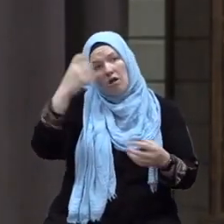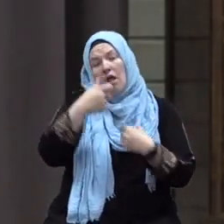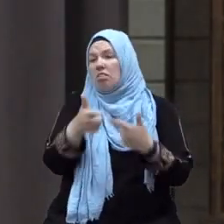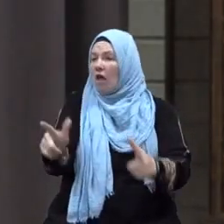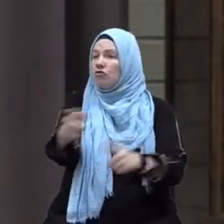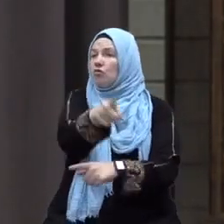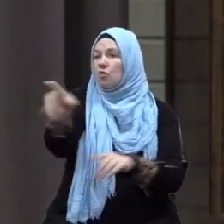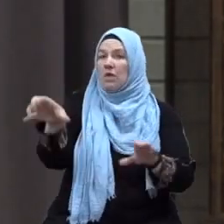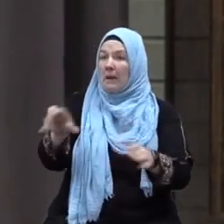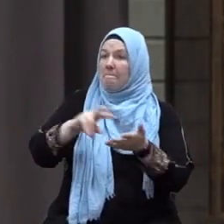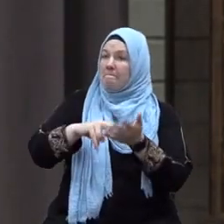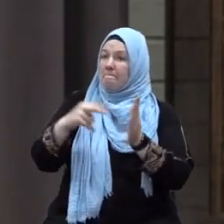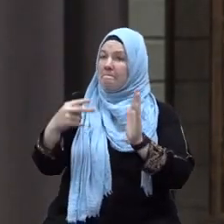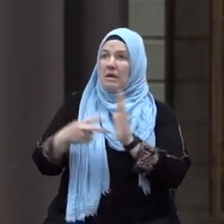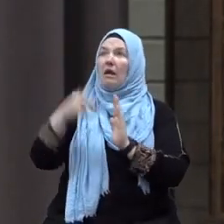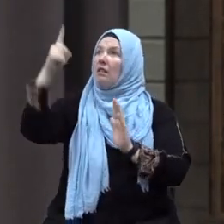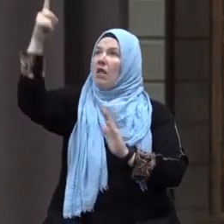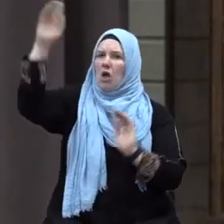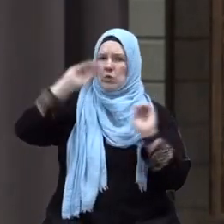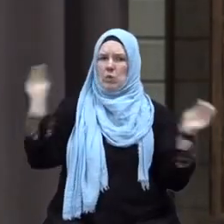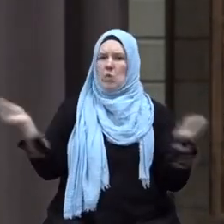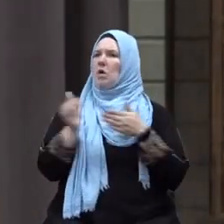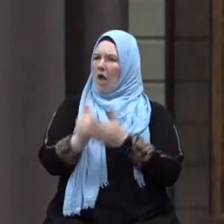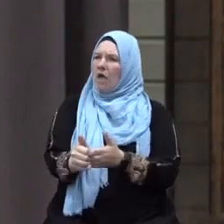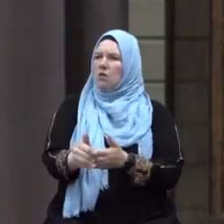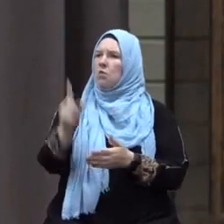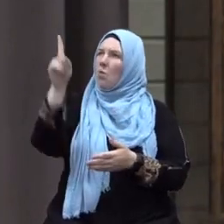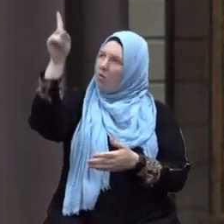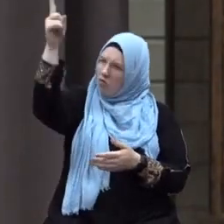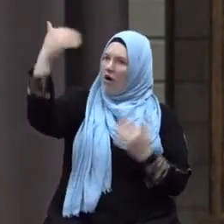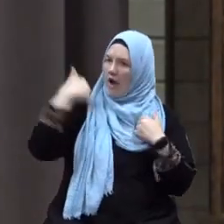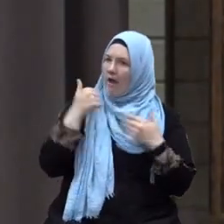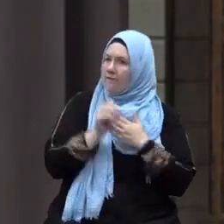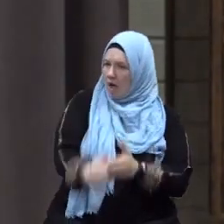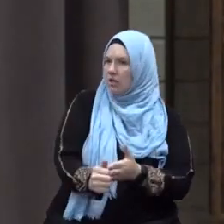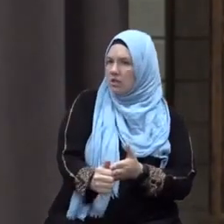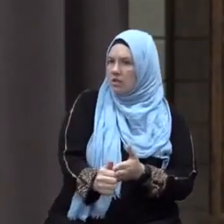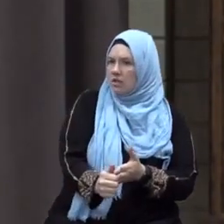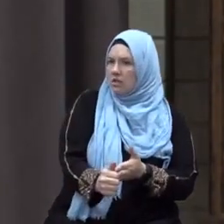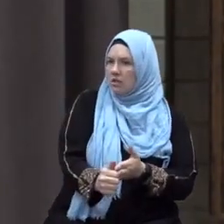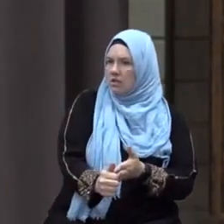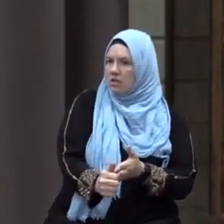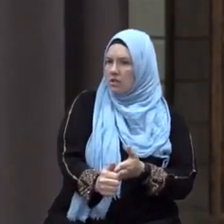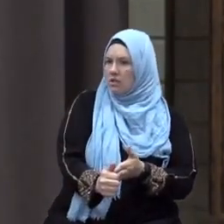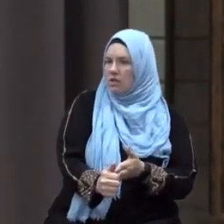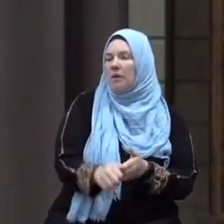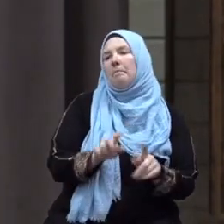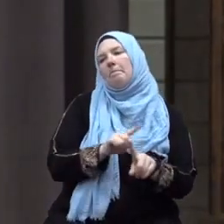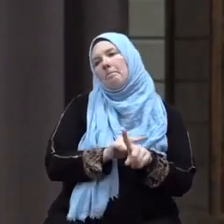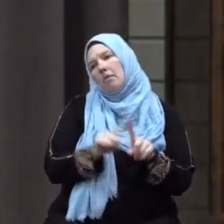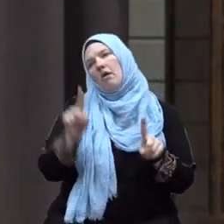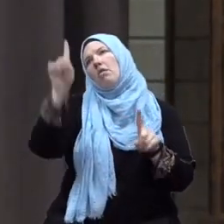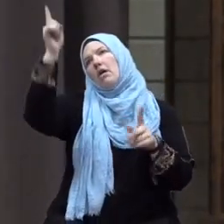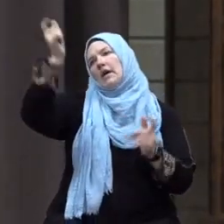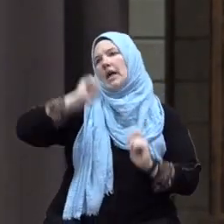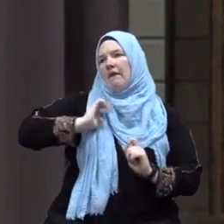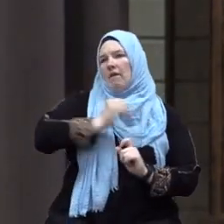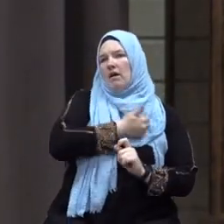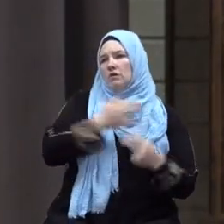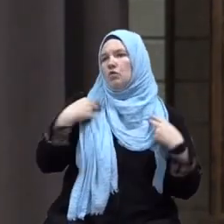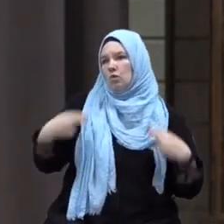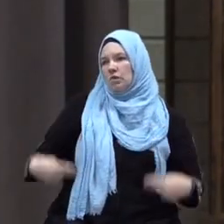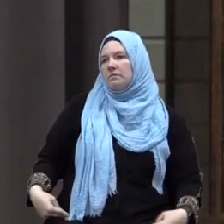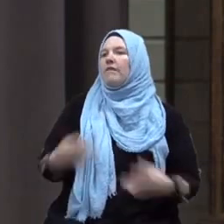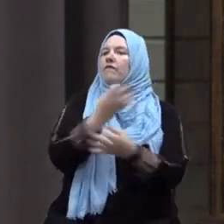It doesn't mean that Allah doesn't have guidance as to what to believe or how to believe. He has the guidance, but He has given us humans